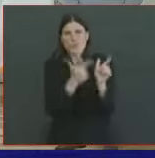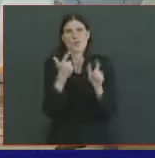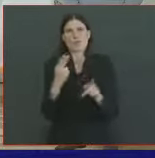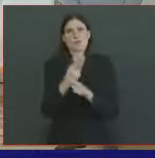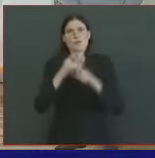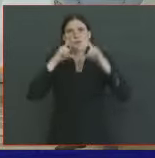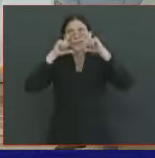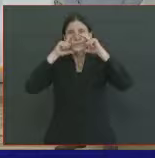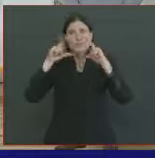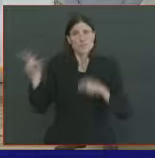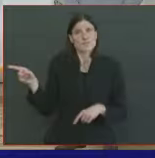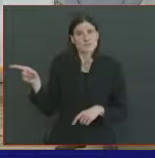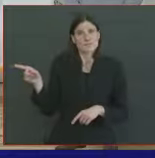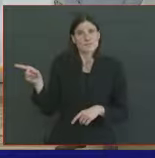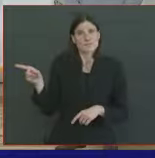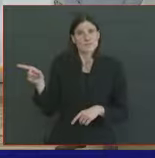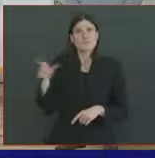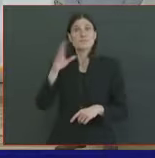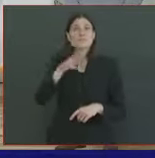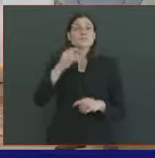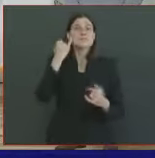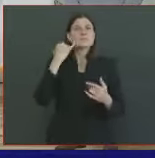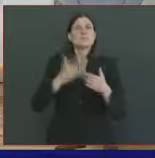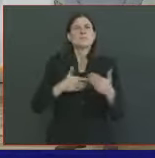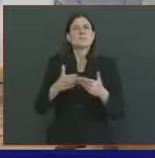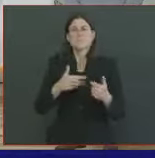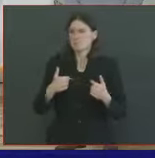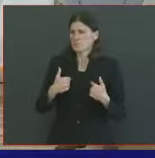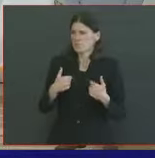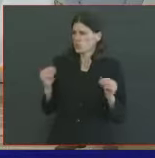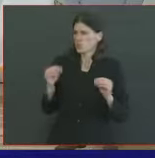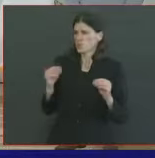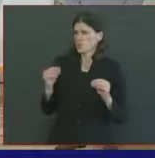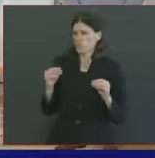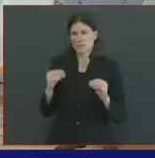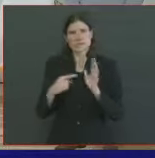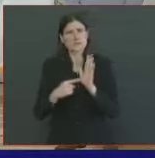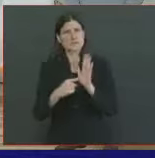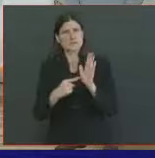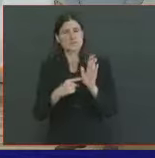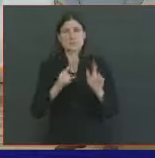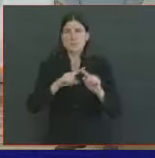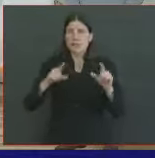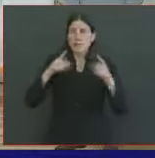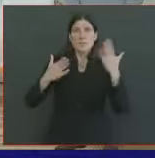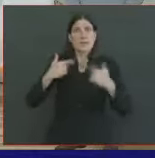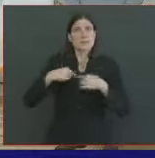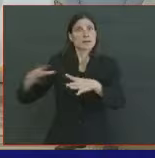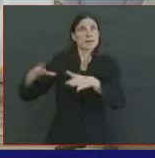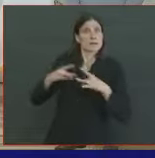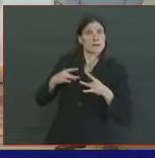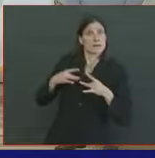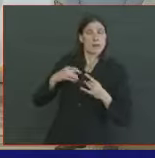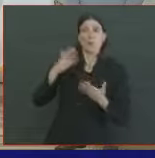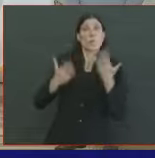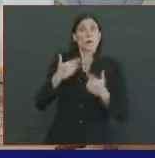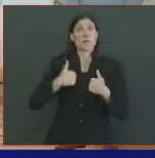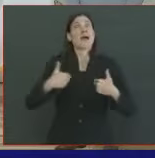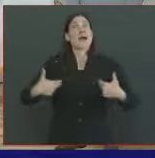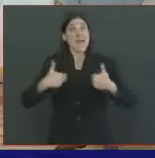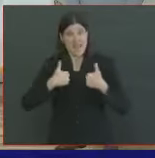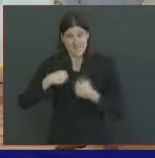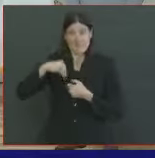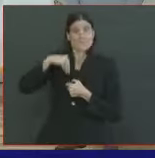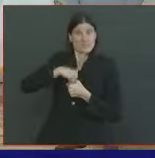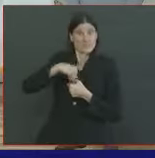virus and we don't have symptoms. So when you don't know what you don't know, you might hurt people. So the key concept here is